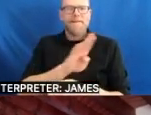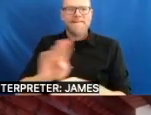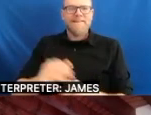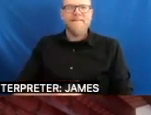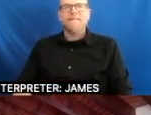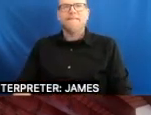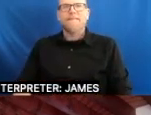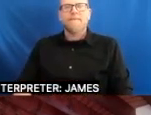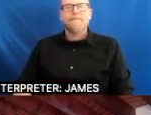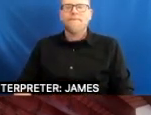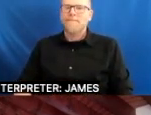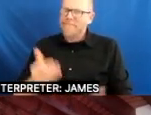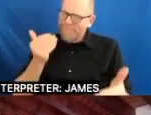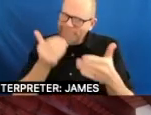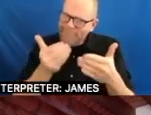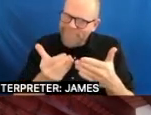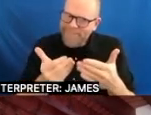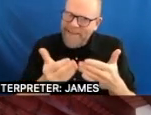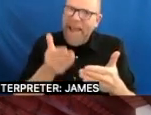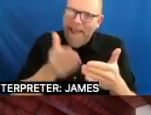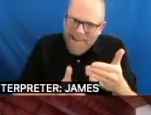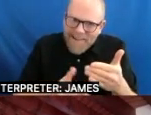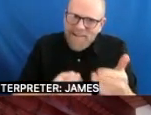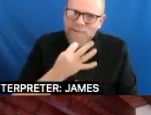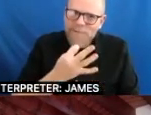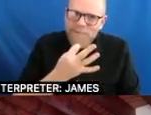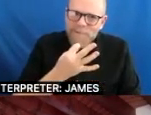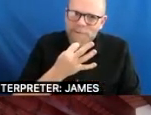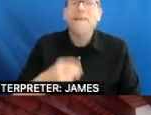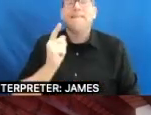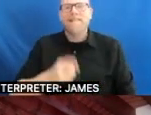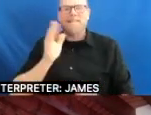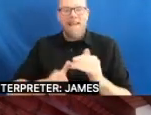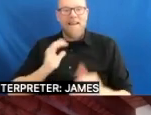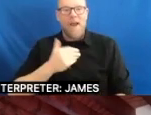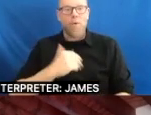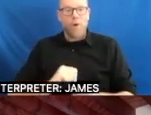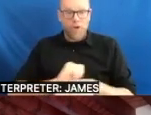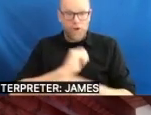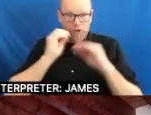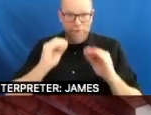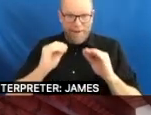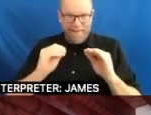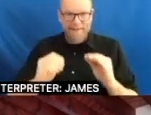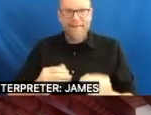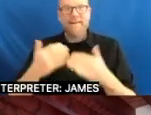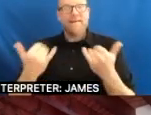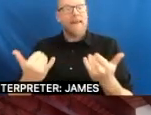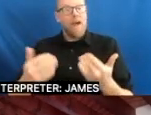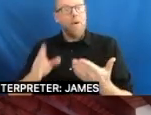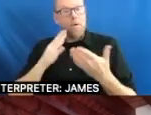The end is near. We are at the end of our training. And so now we're just going to share